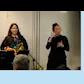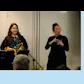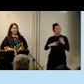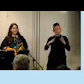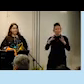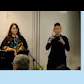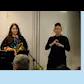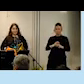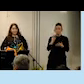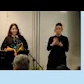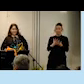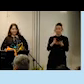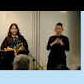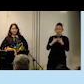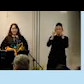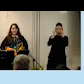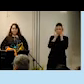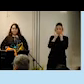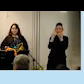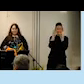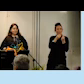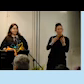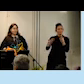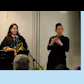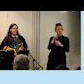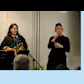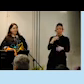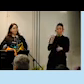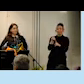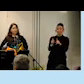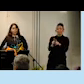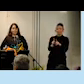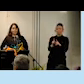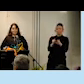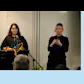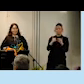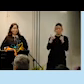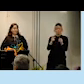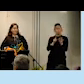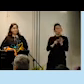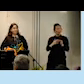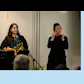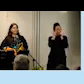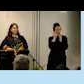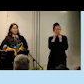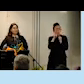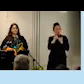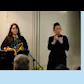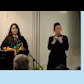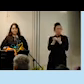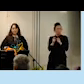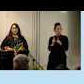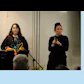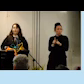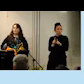an evidence-based digital sleep intervention. So this is an intervention that has very good quality evidence supporting its effects in